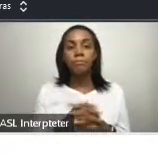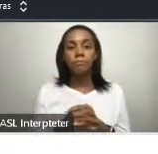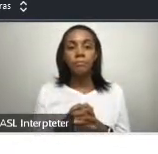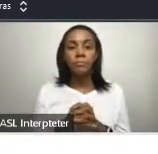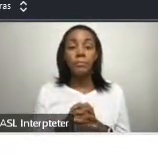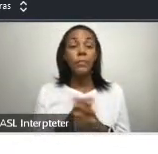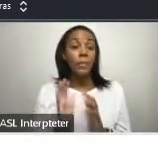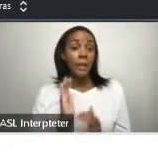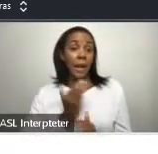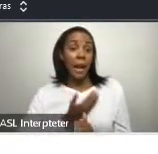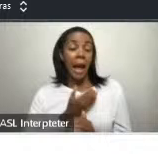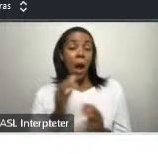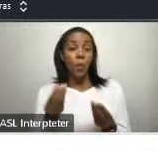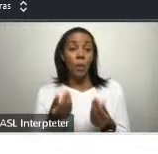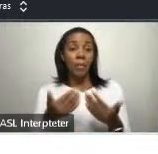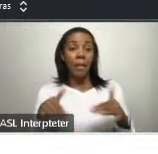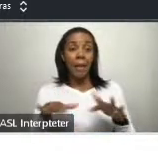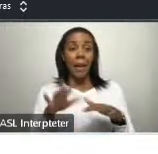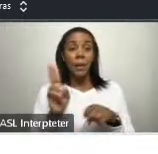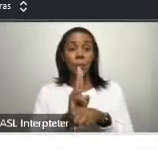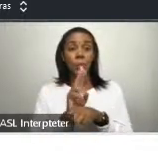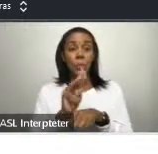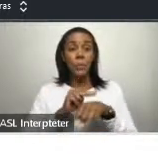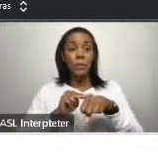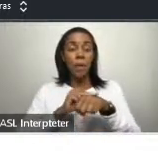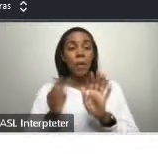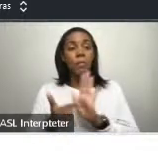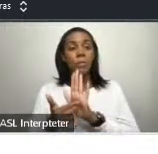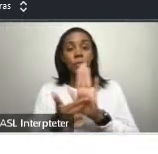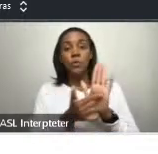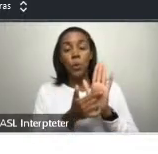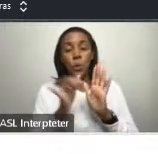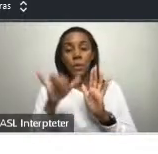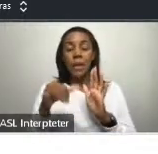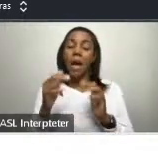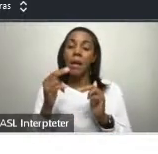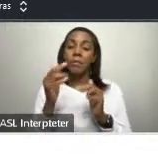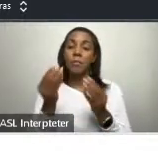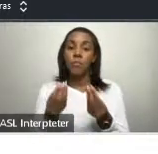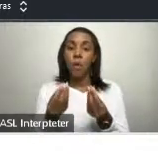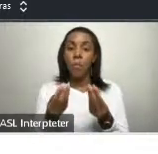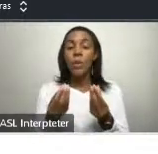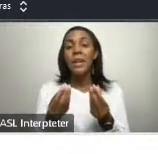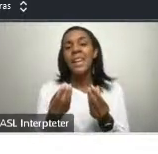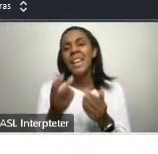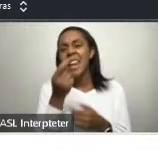Our land use map shows this property in half